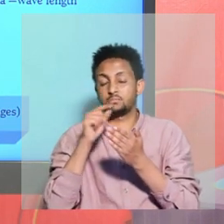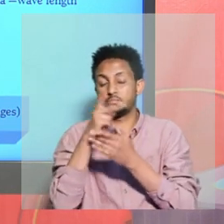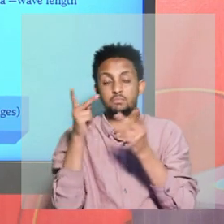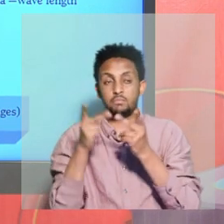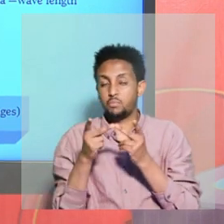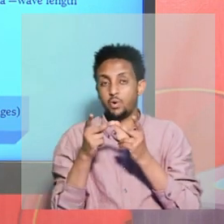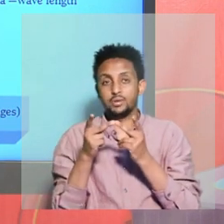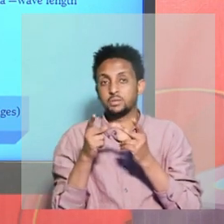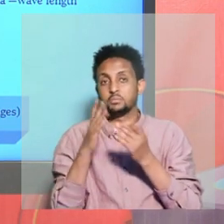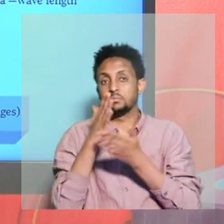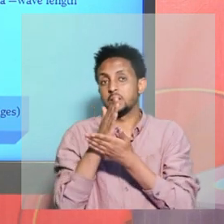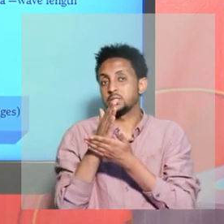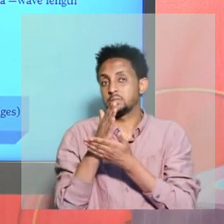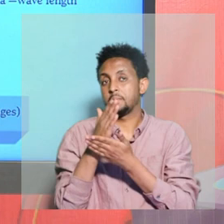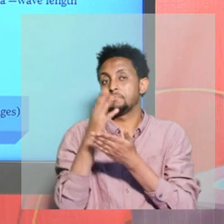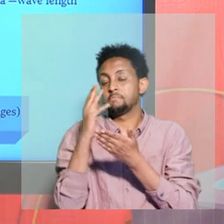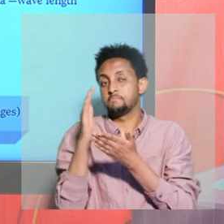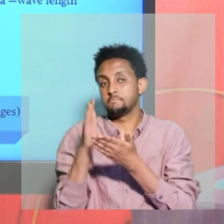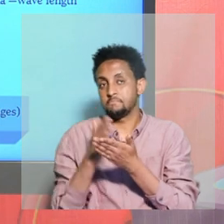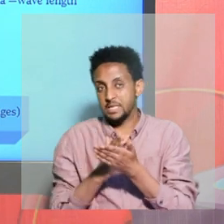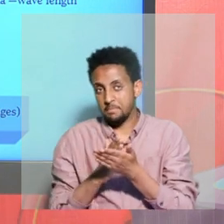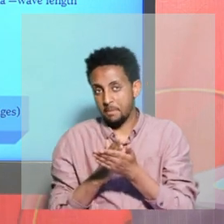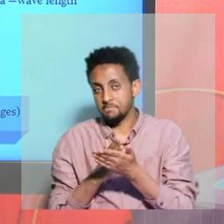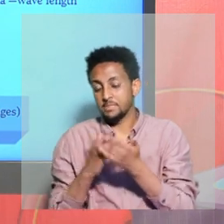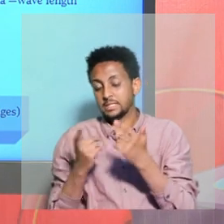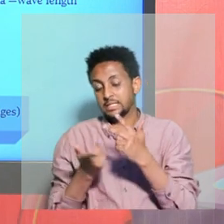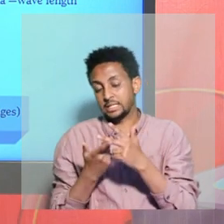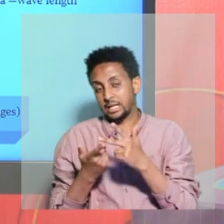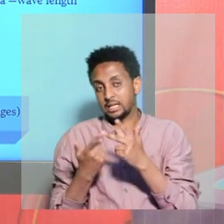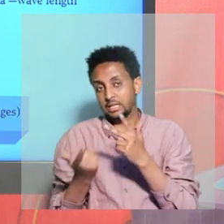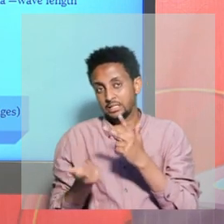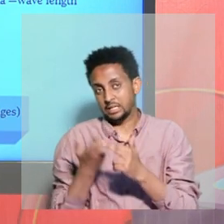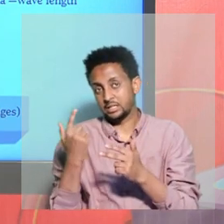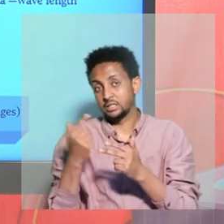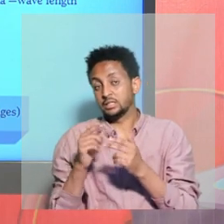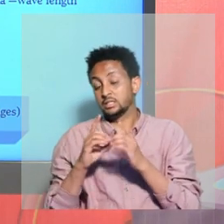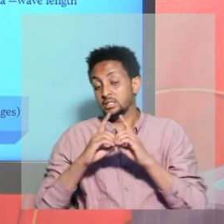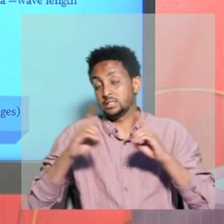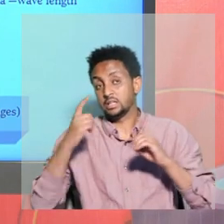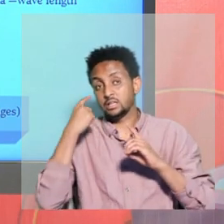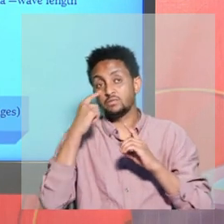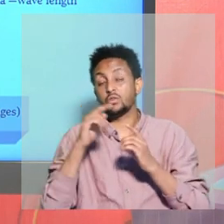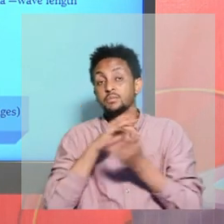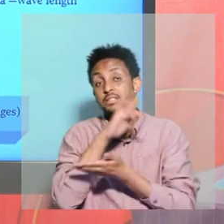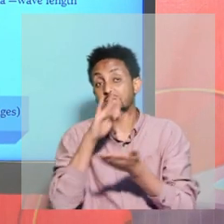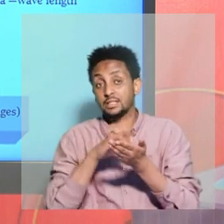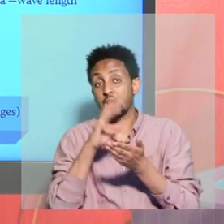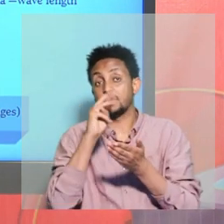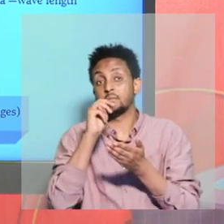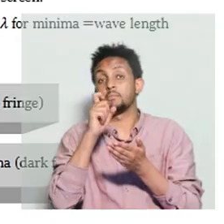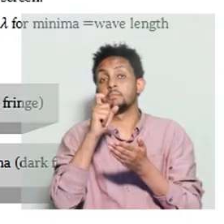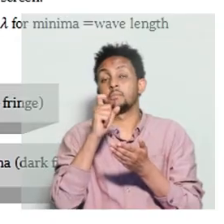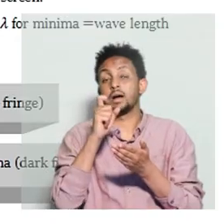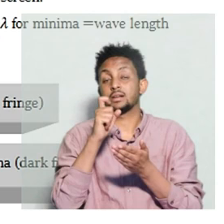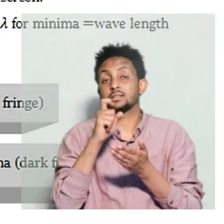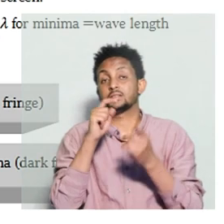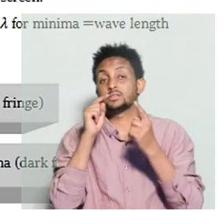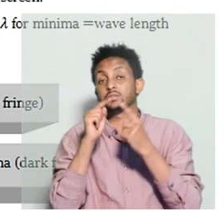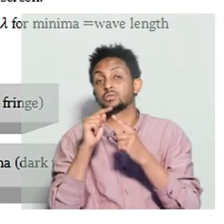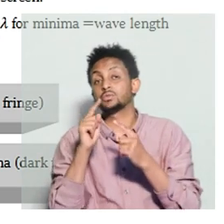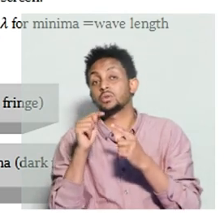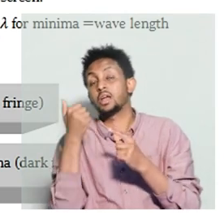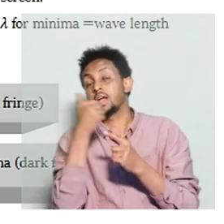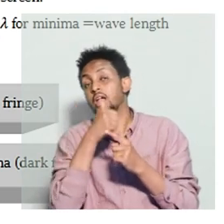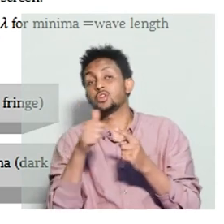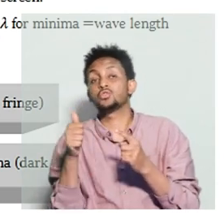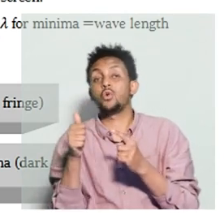order maximum, the first order minimum, second order, and so on. So the distance from the central maximum to that of